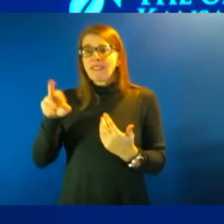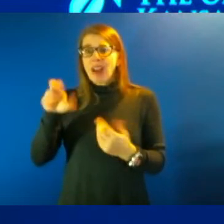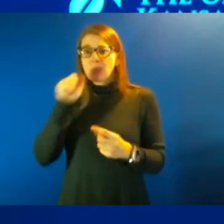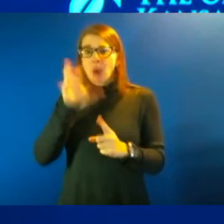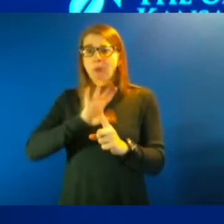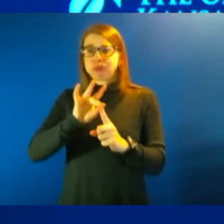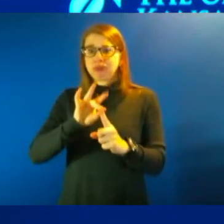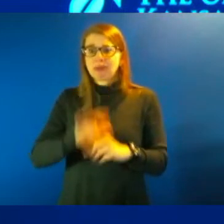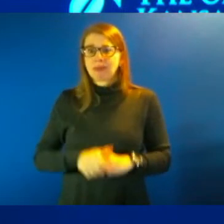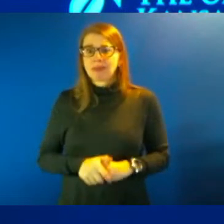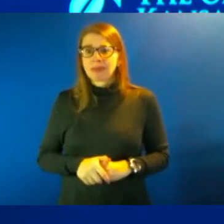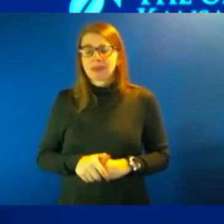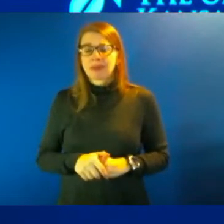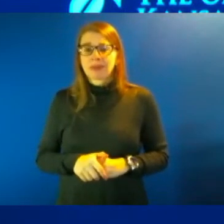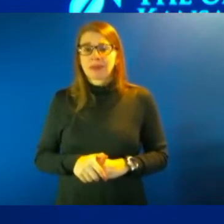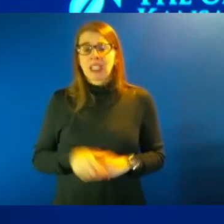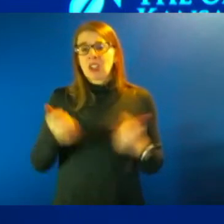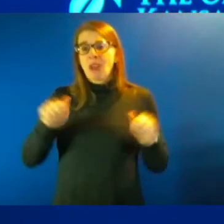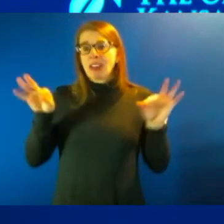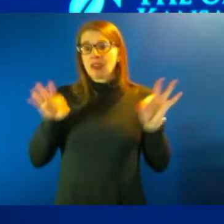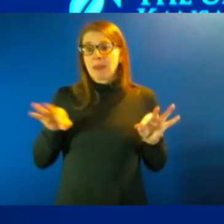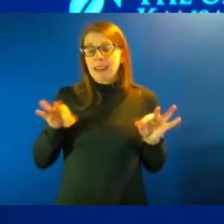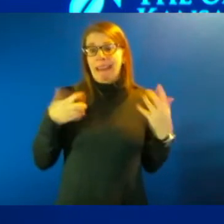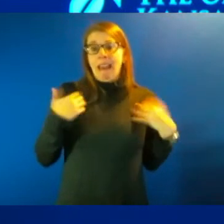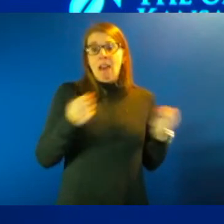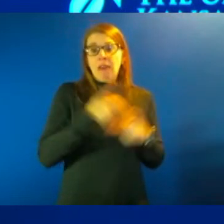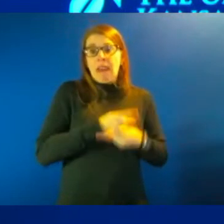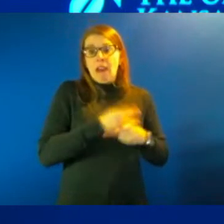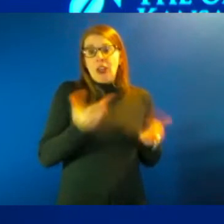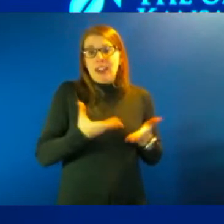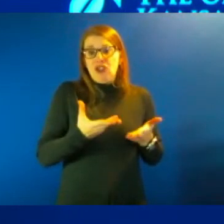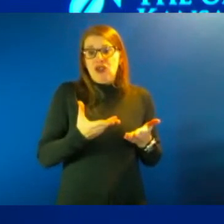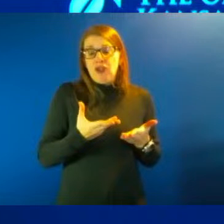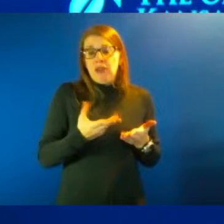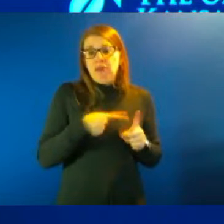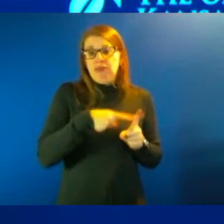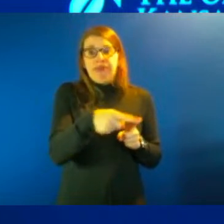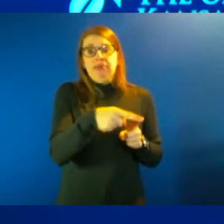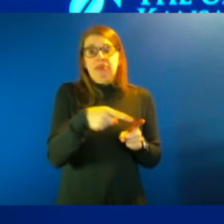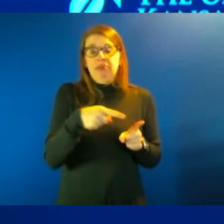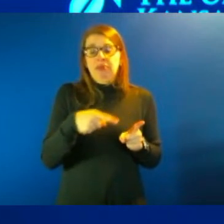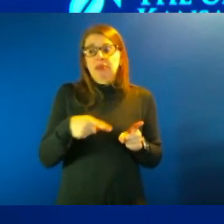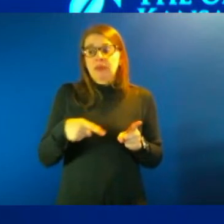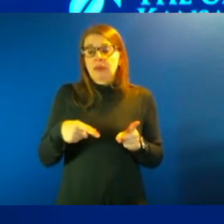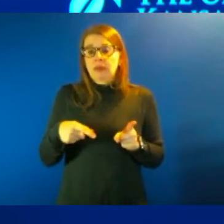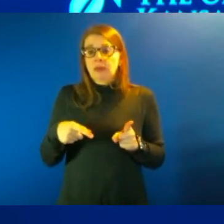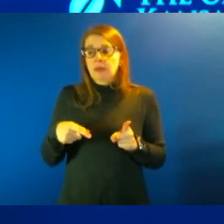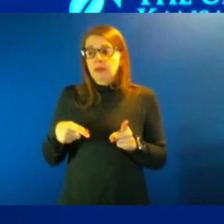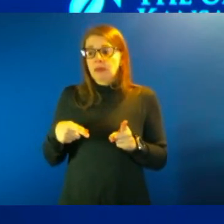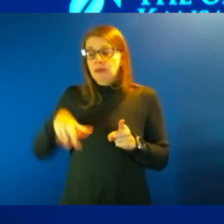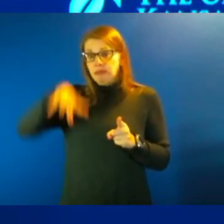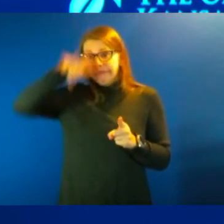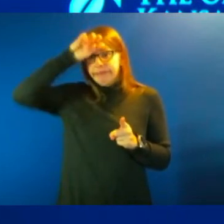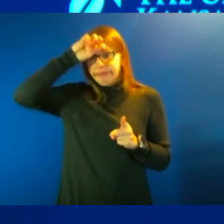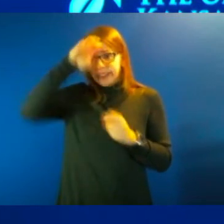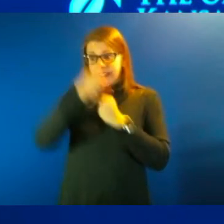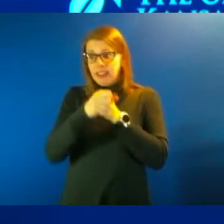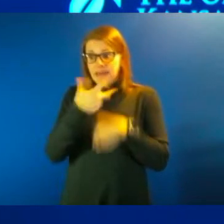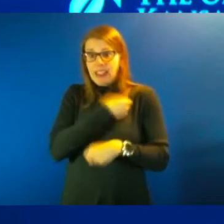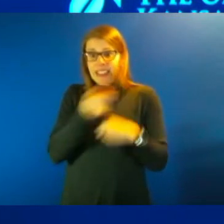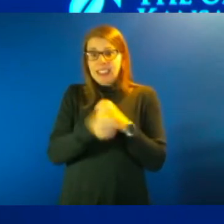try to just describe the healthcare elements here. And again, there's just no question that these vaccines are safe.